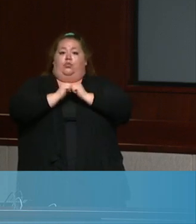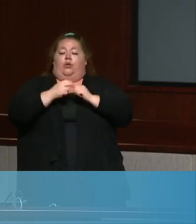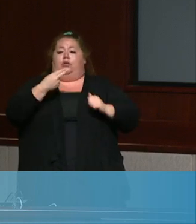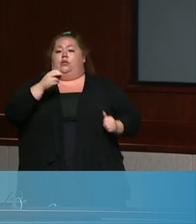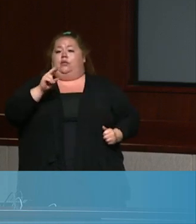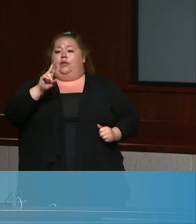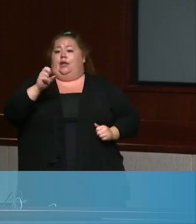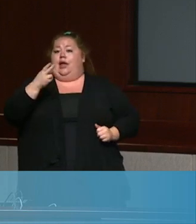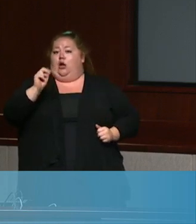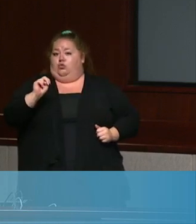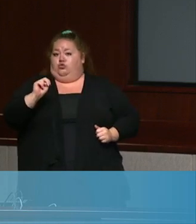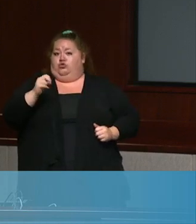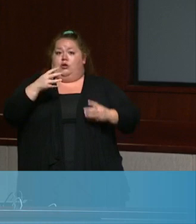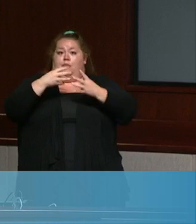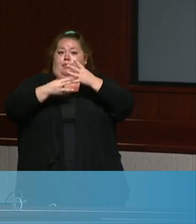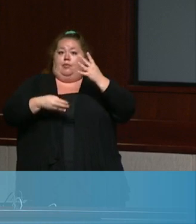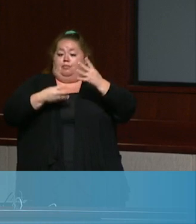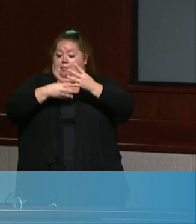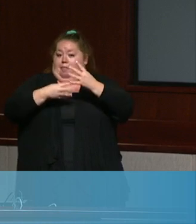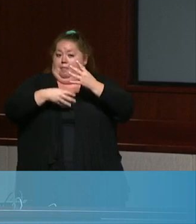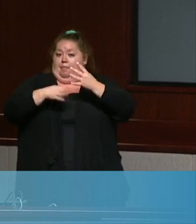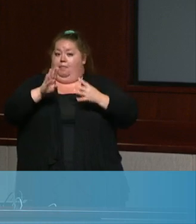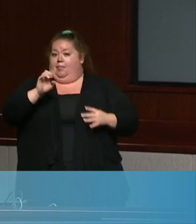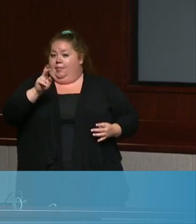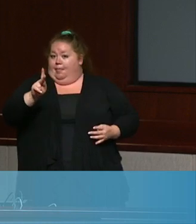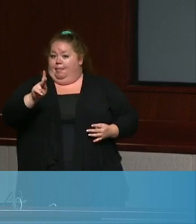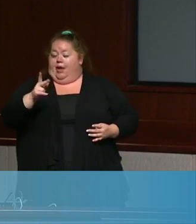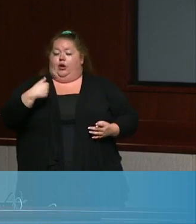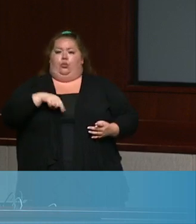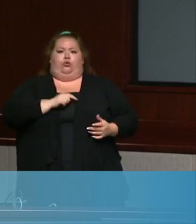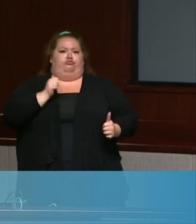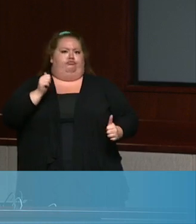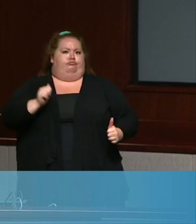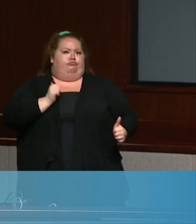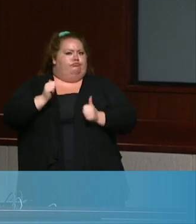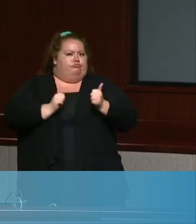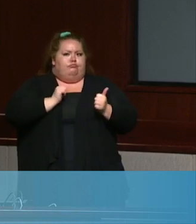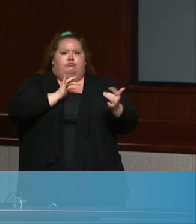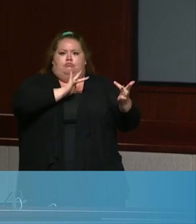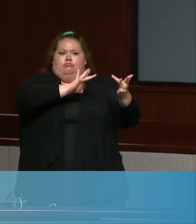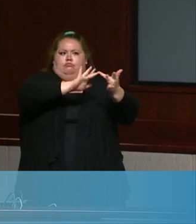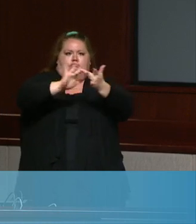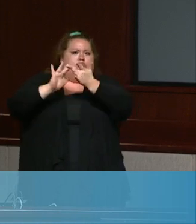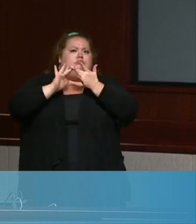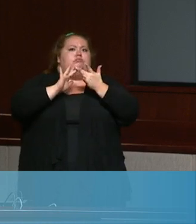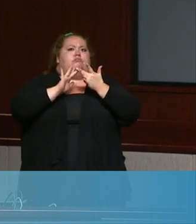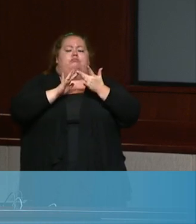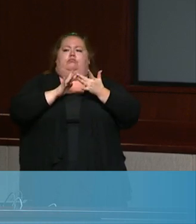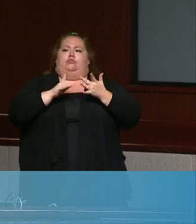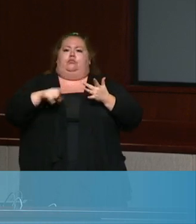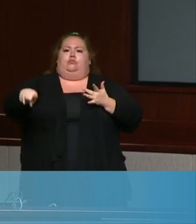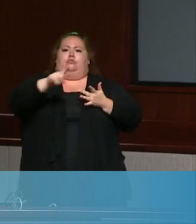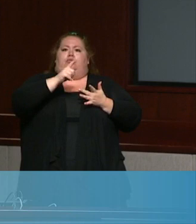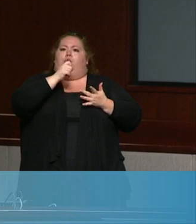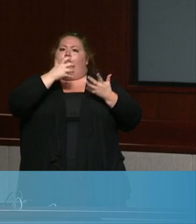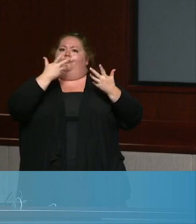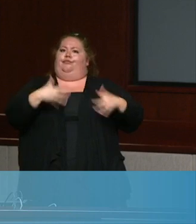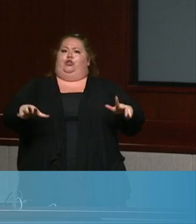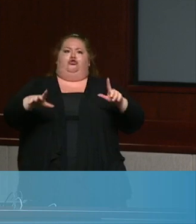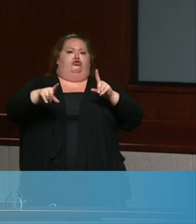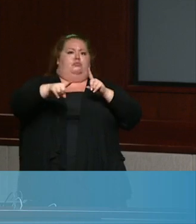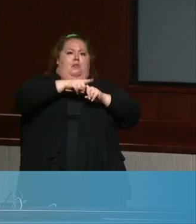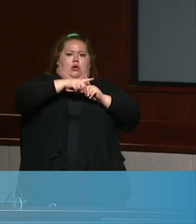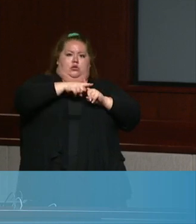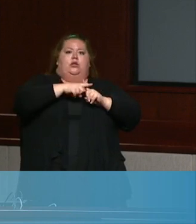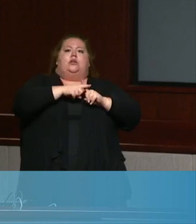an aggressive effort to contact the thousands of you in our community who've tested positive to encourage you to